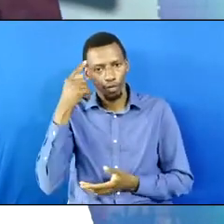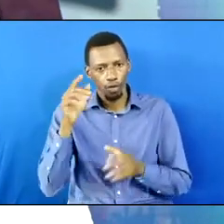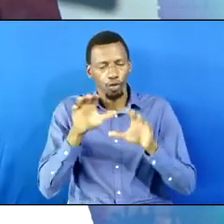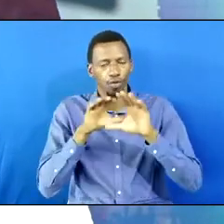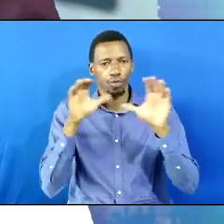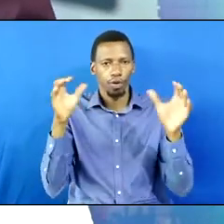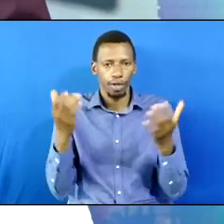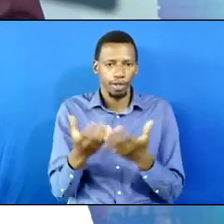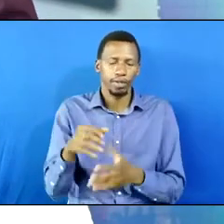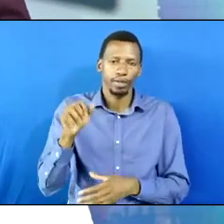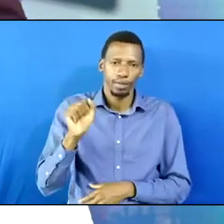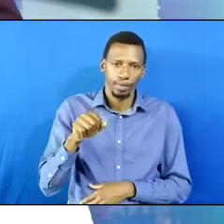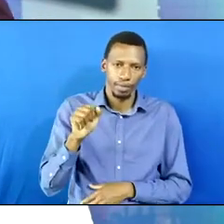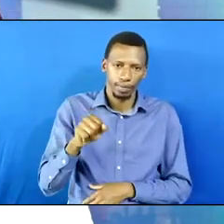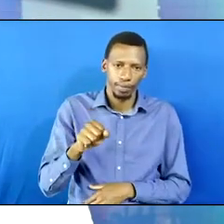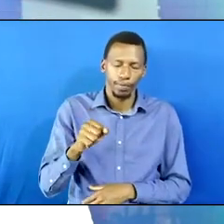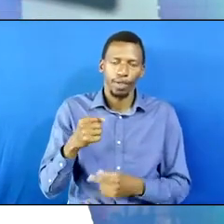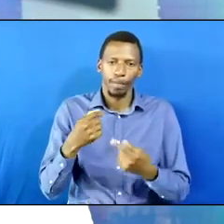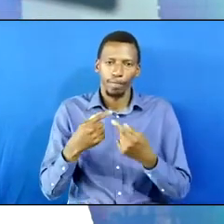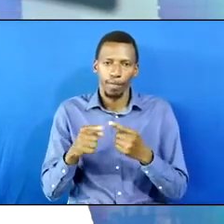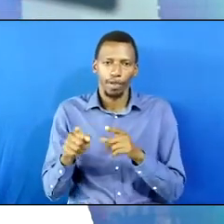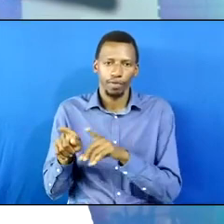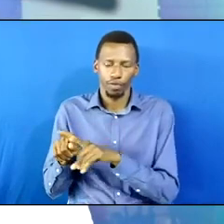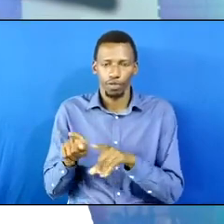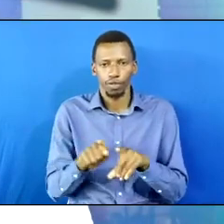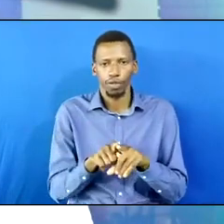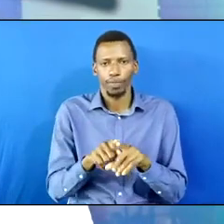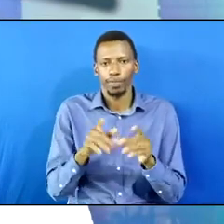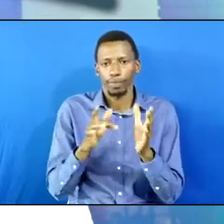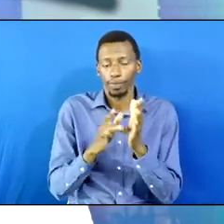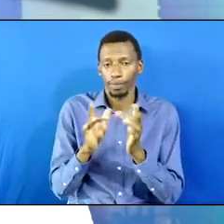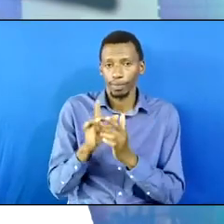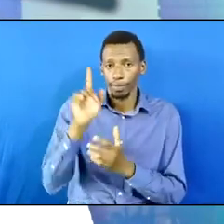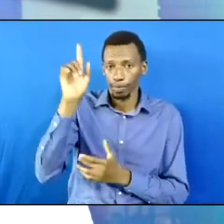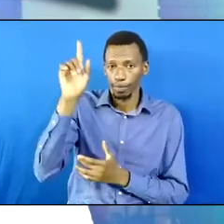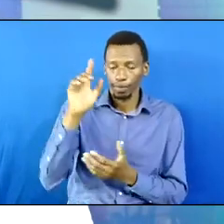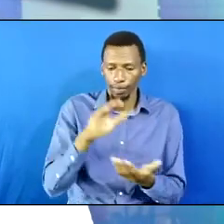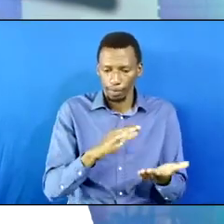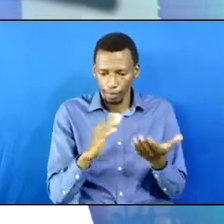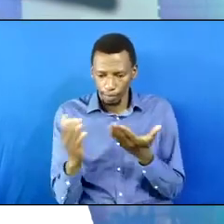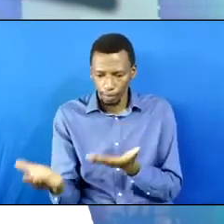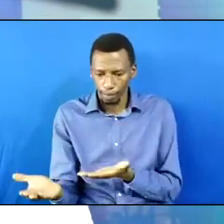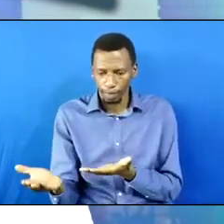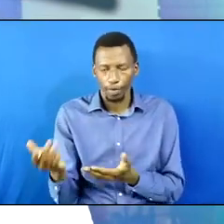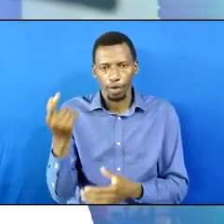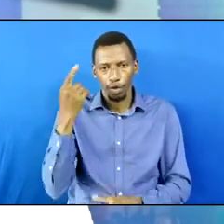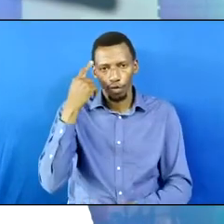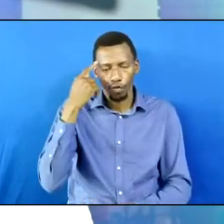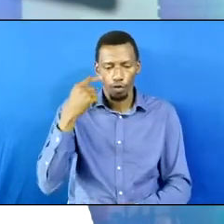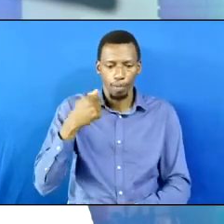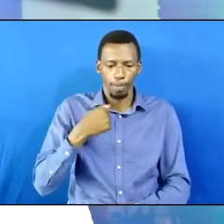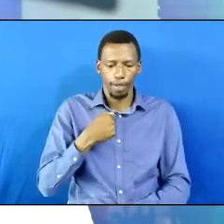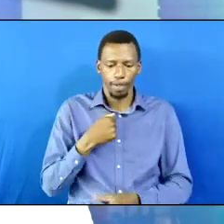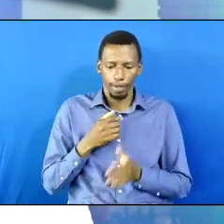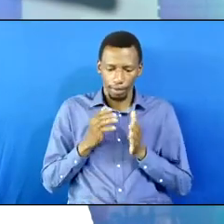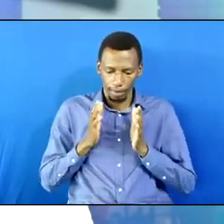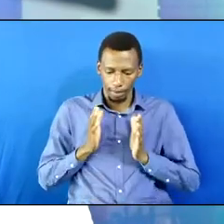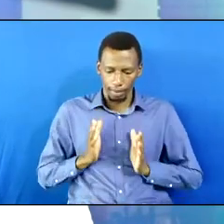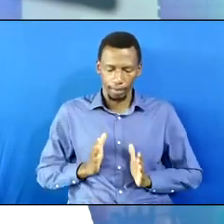world, but that he died for me individually.